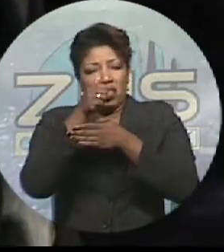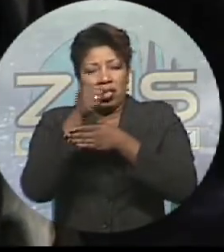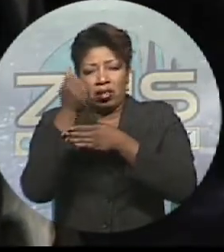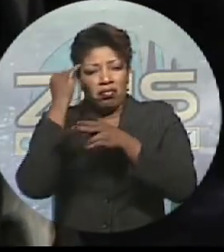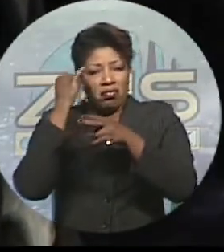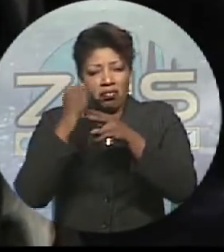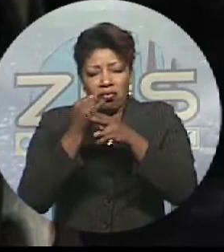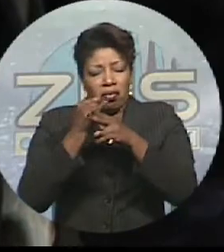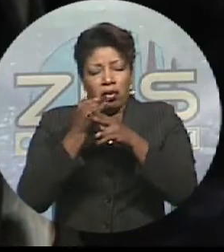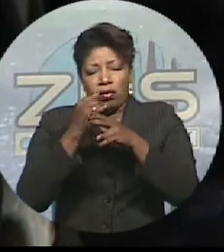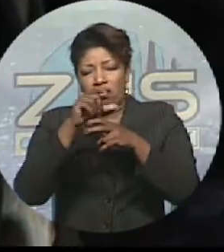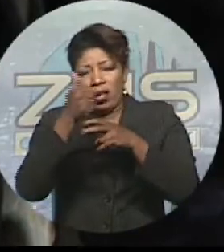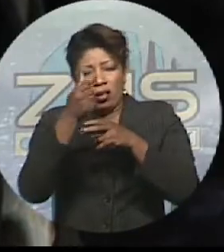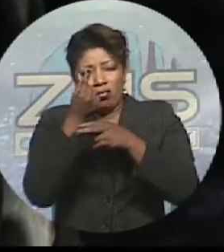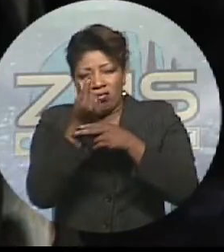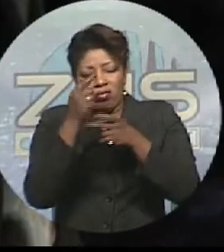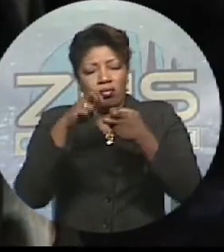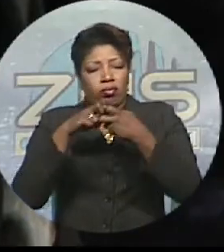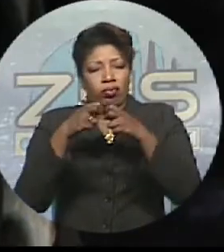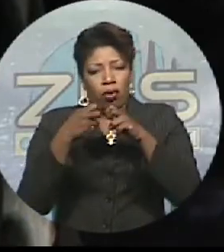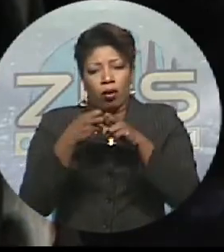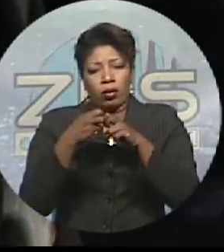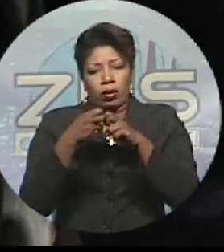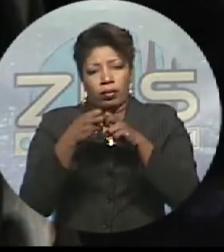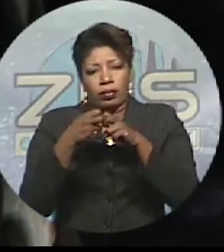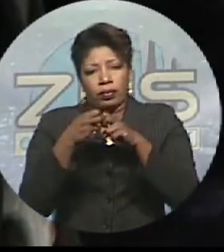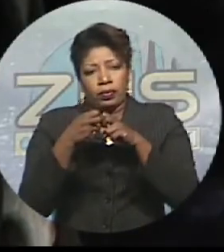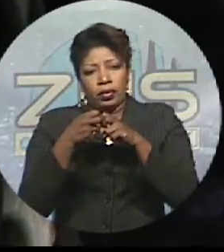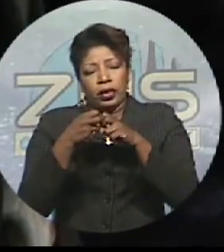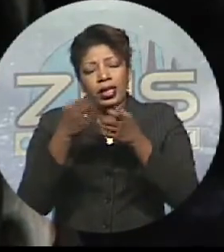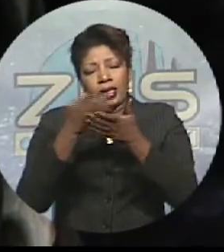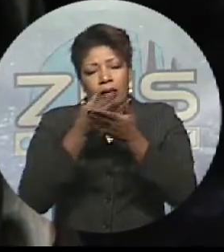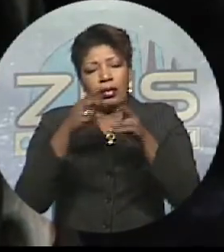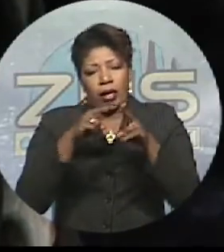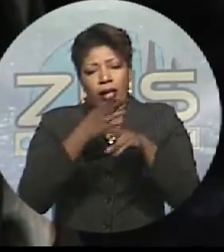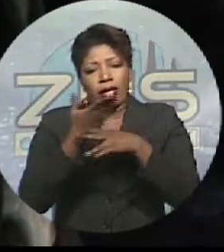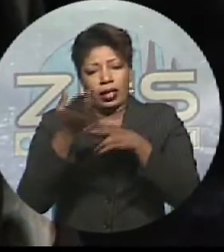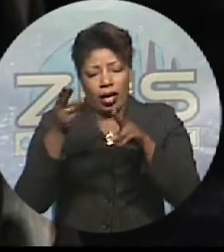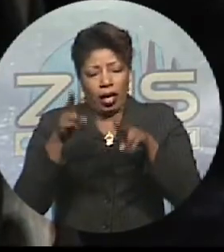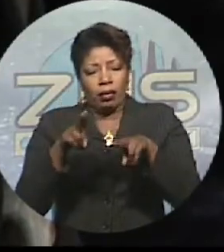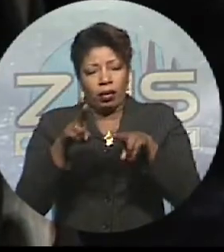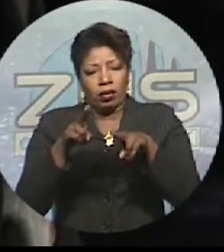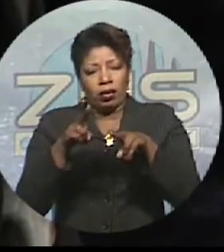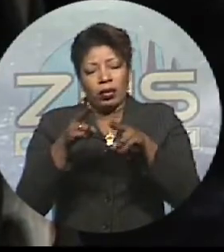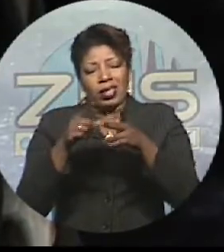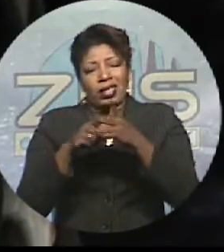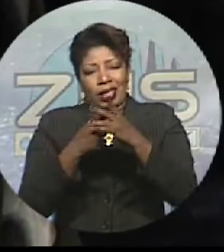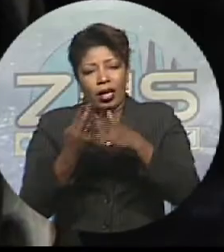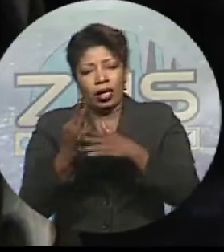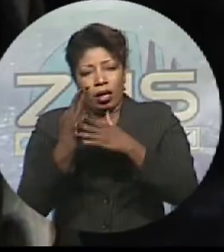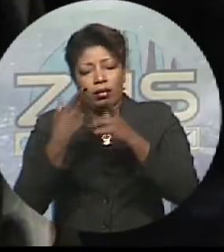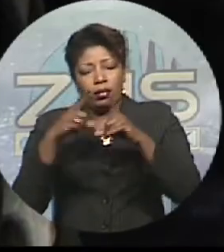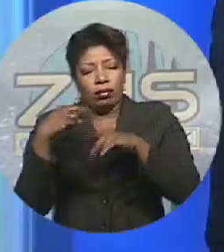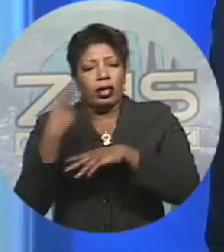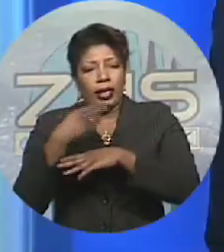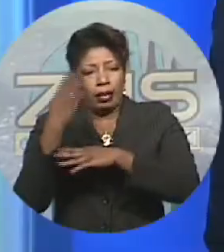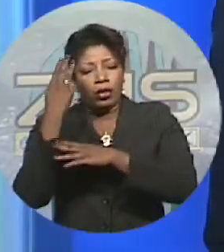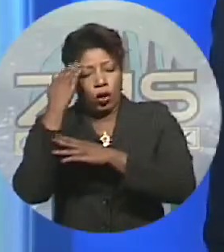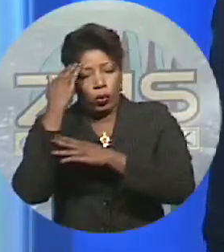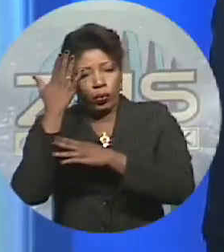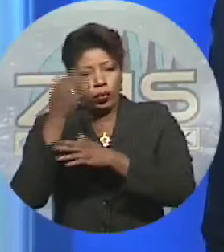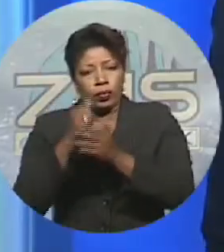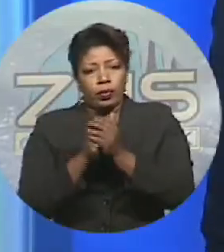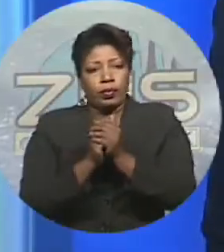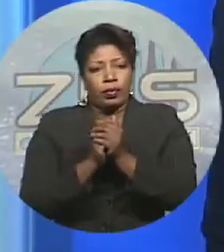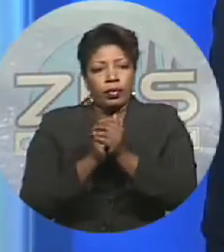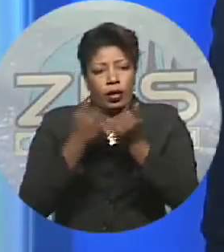indication of any problems, because most times, things happen and something is brewing prior to. A well-known